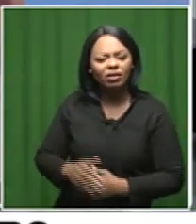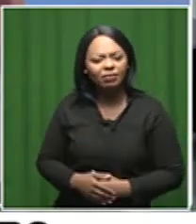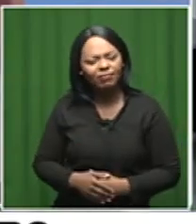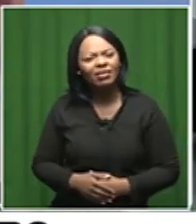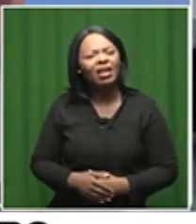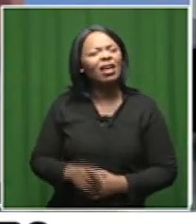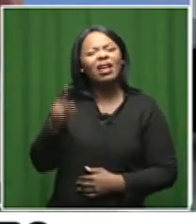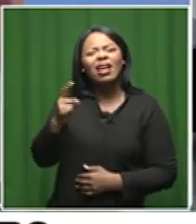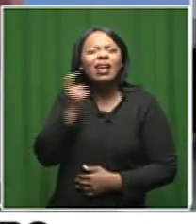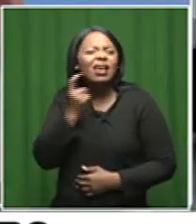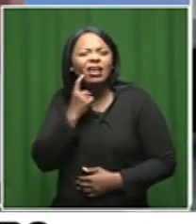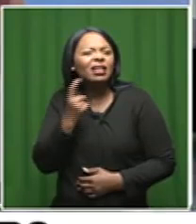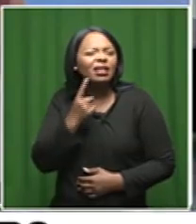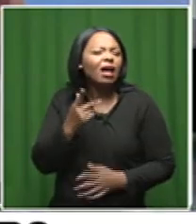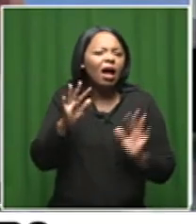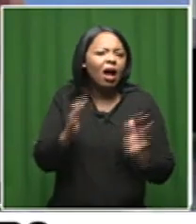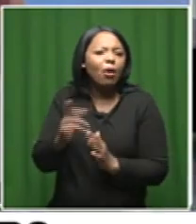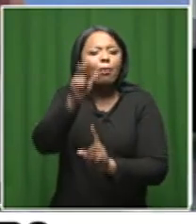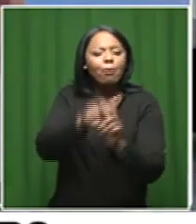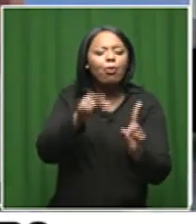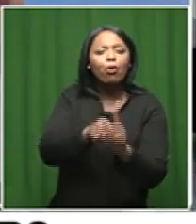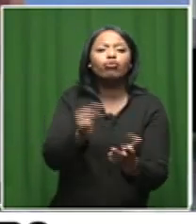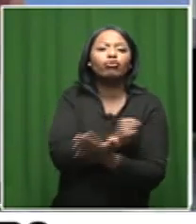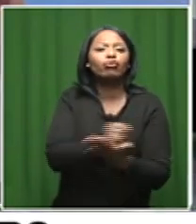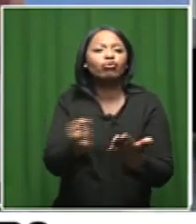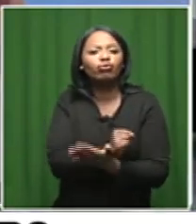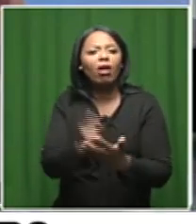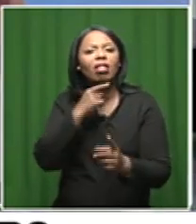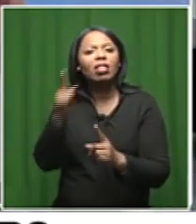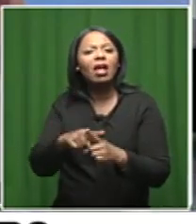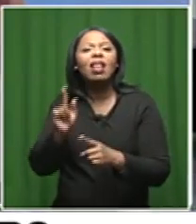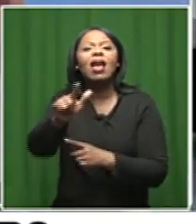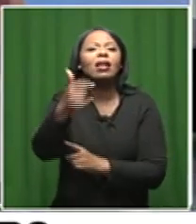easy is it for someone to register and could potentially get called up later on in life.